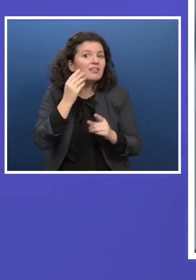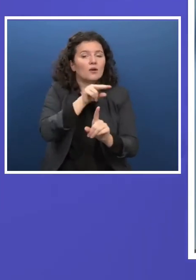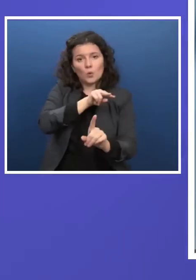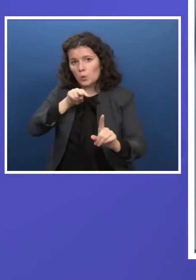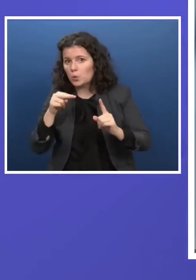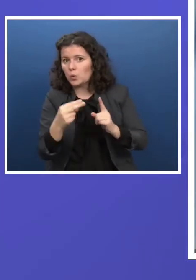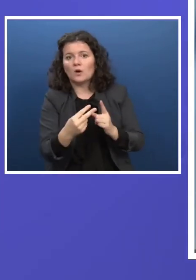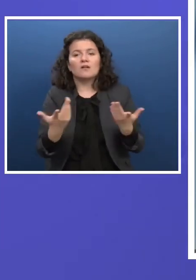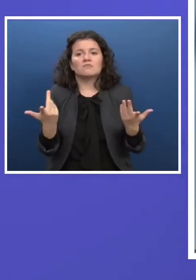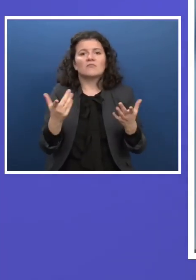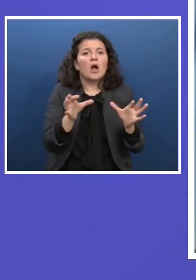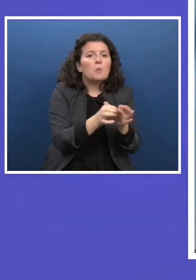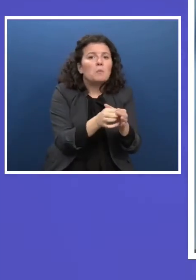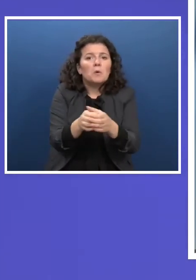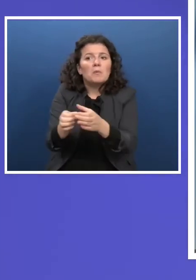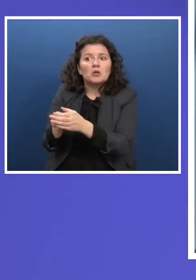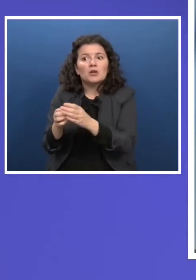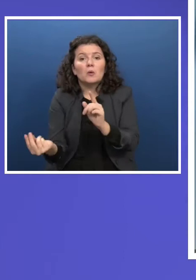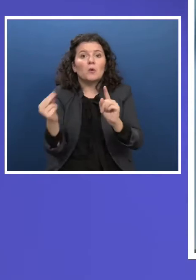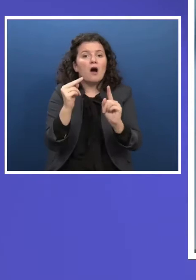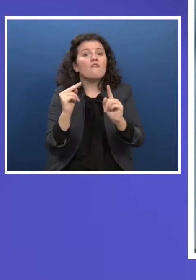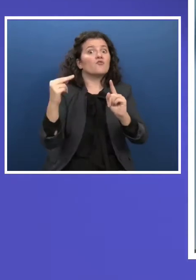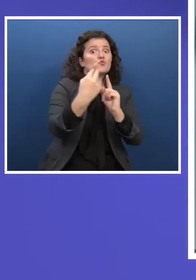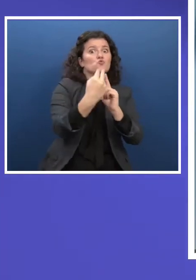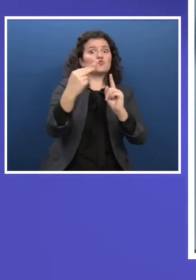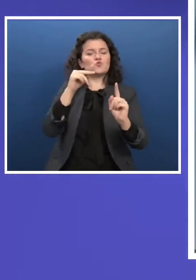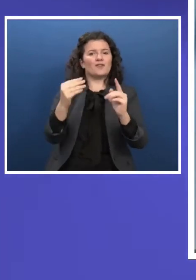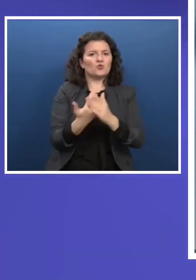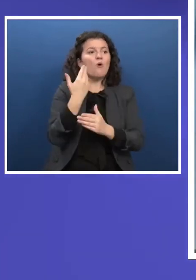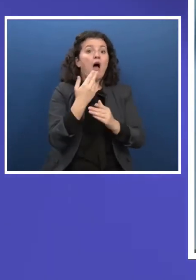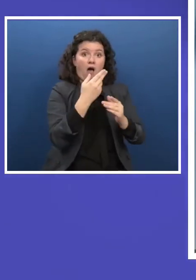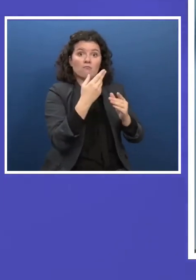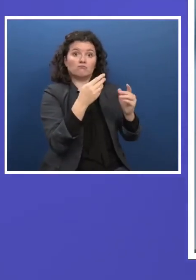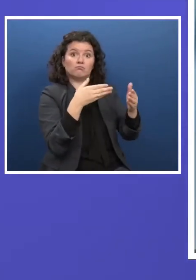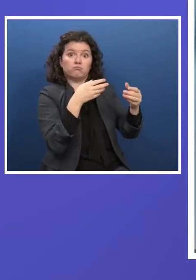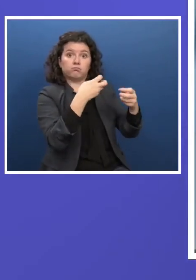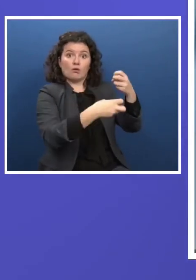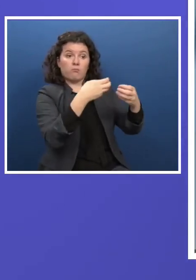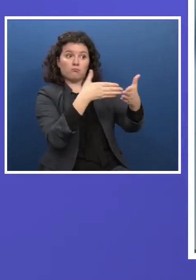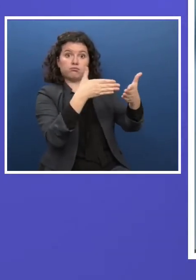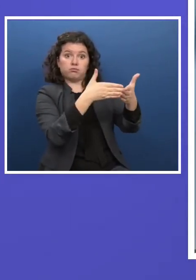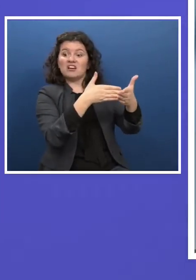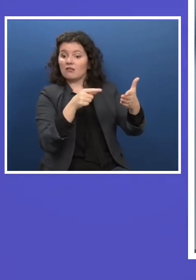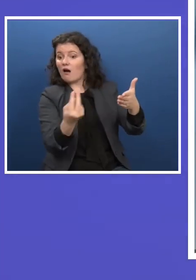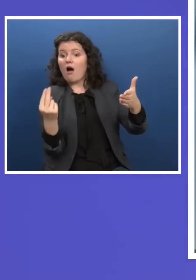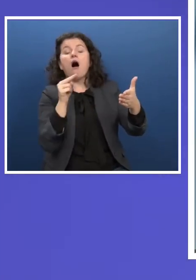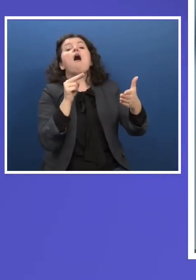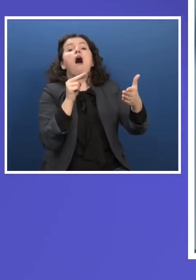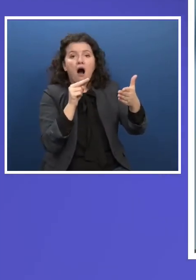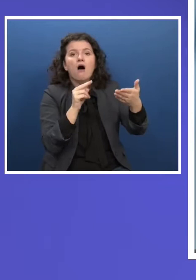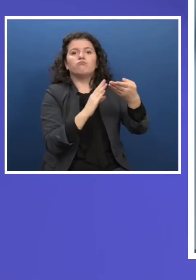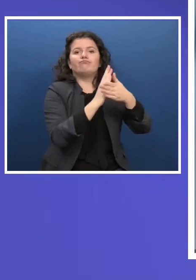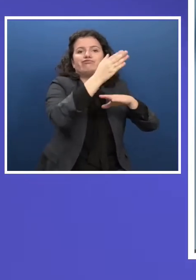groups, that makes a huge difference in terms of addressing the solution. So I think that's the very first point which I would like to make, and policies which are trying